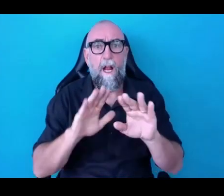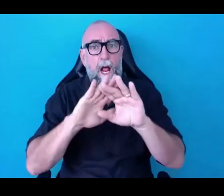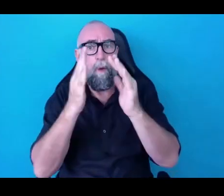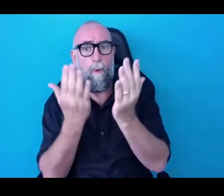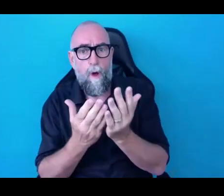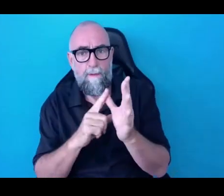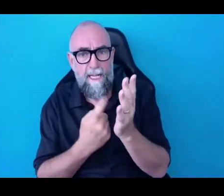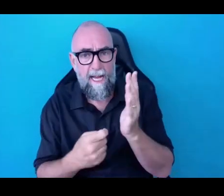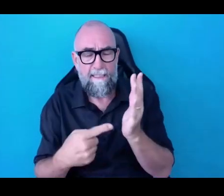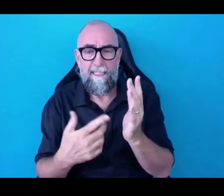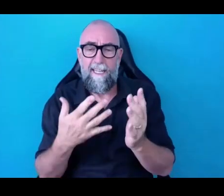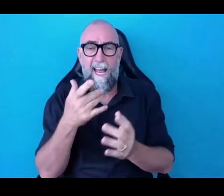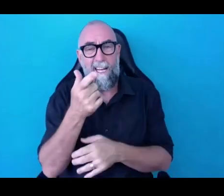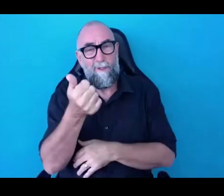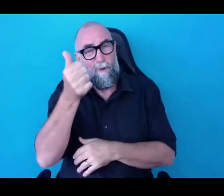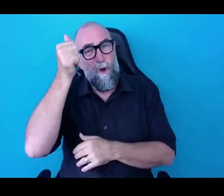that